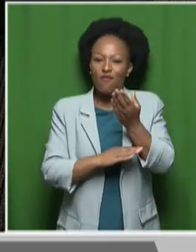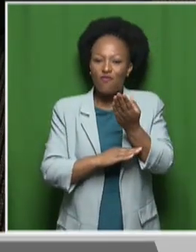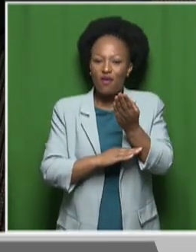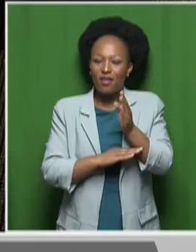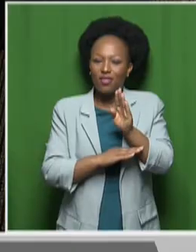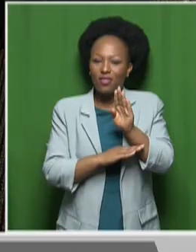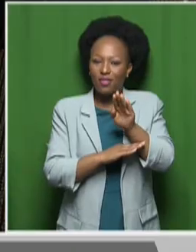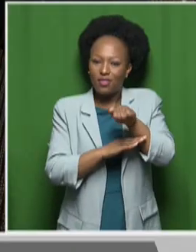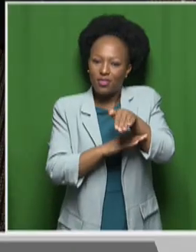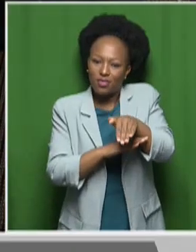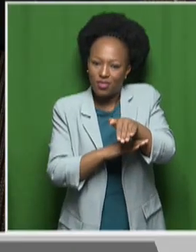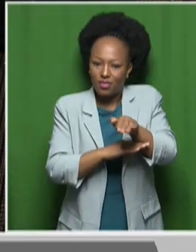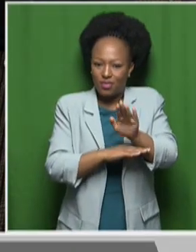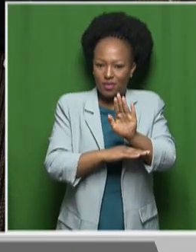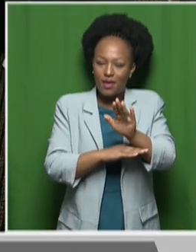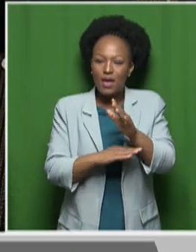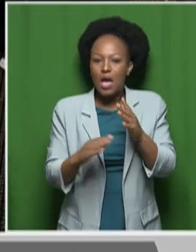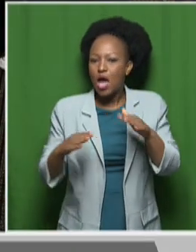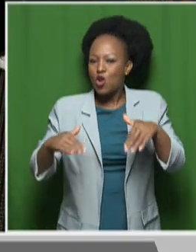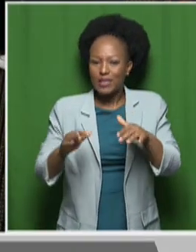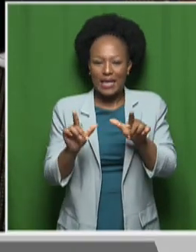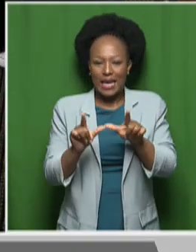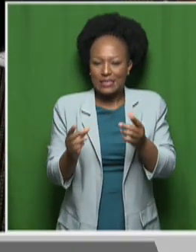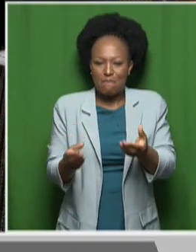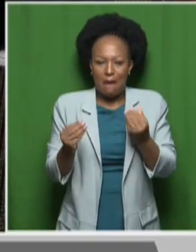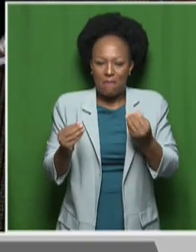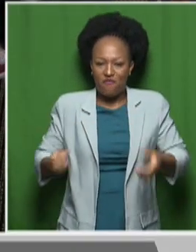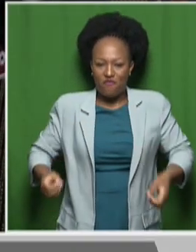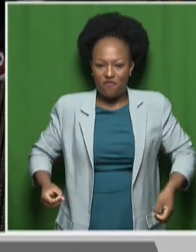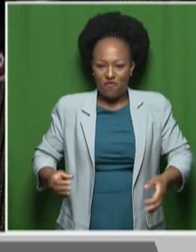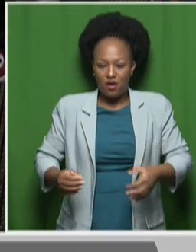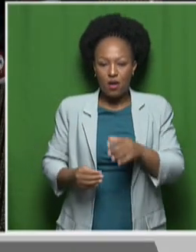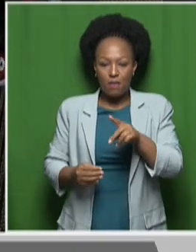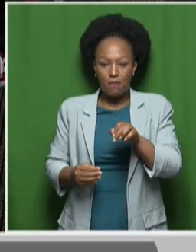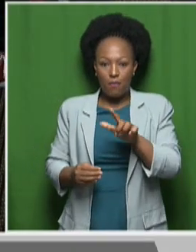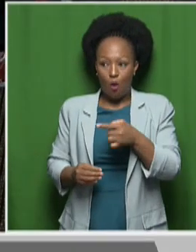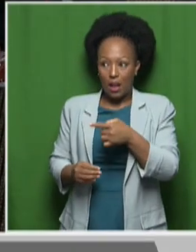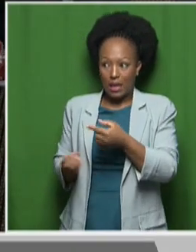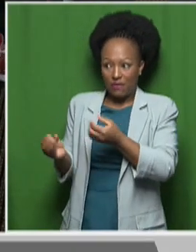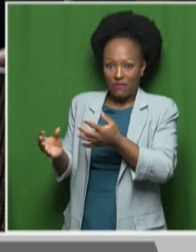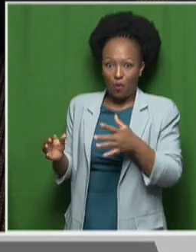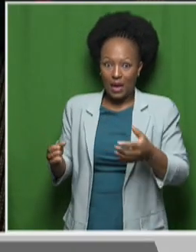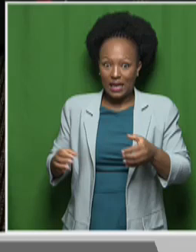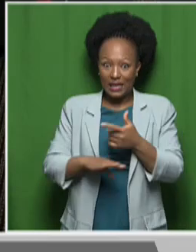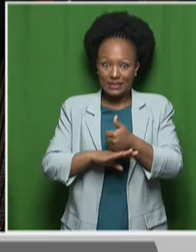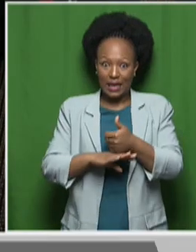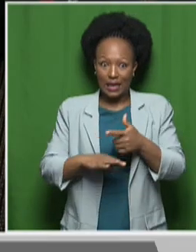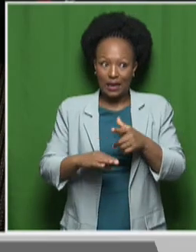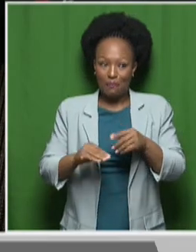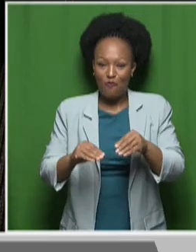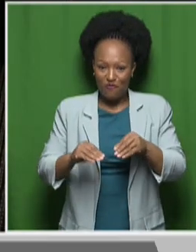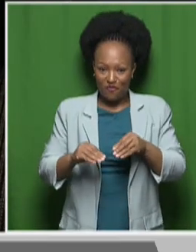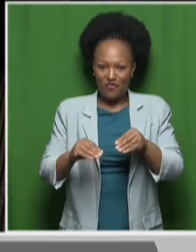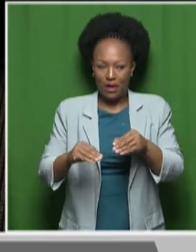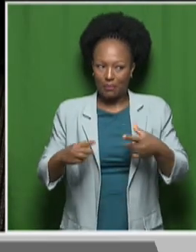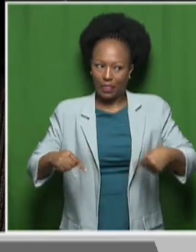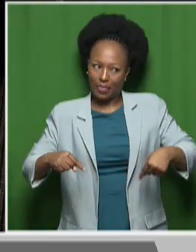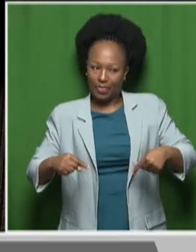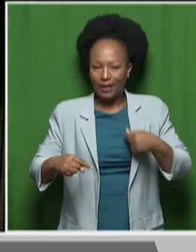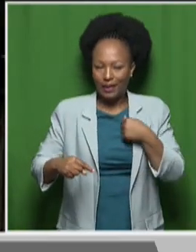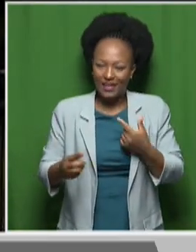attained my driver's license for this. But you know what? Let me give it to Paul, because the chair is moving and it scares me a little bit. But, you